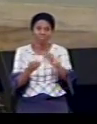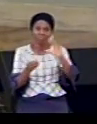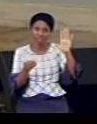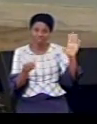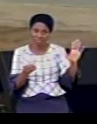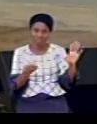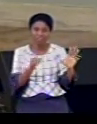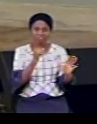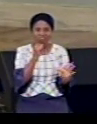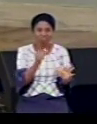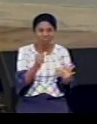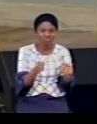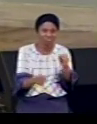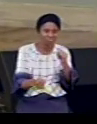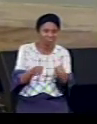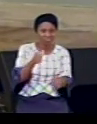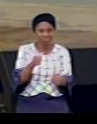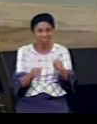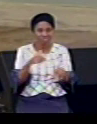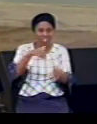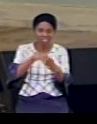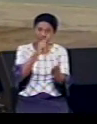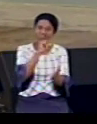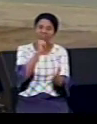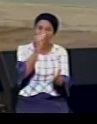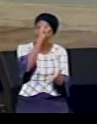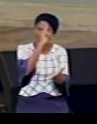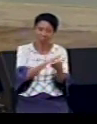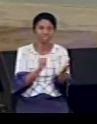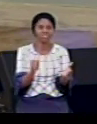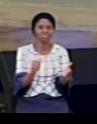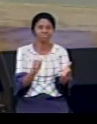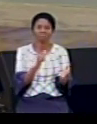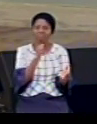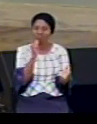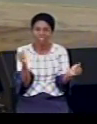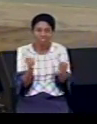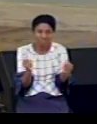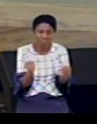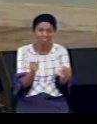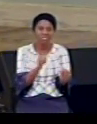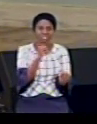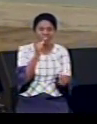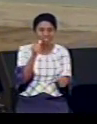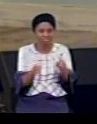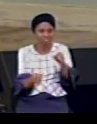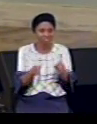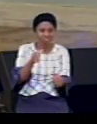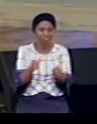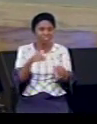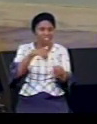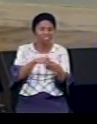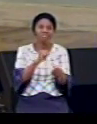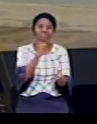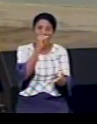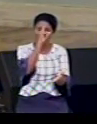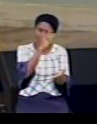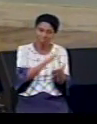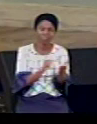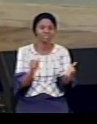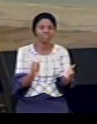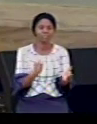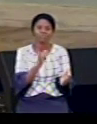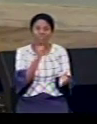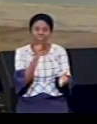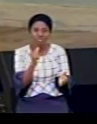staggering in unbelief and not shaking. Not staggering in unbelief.